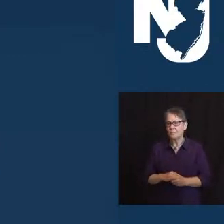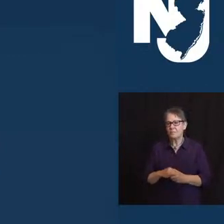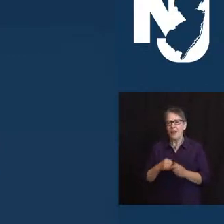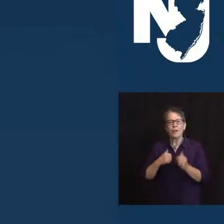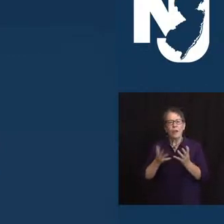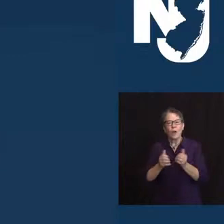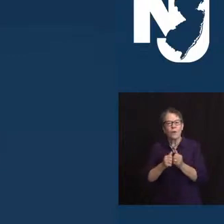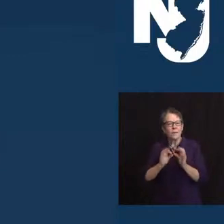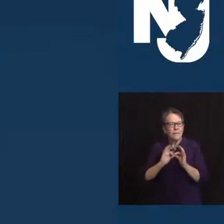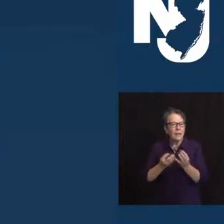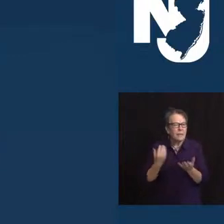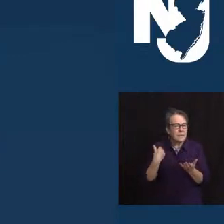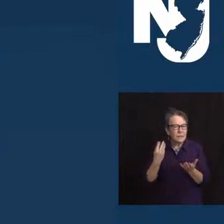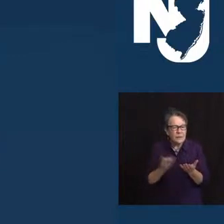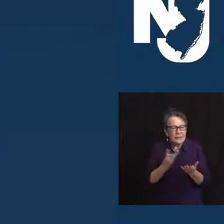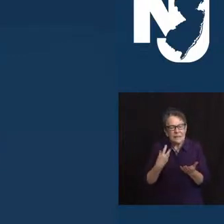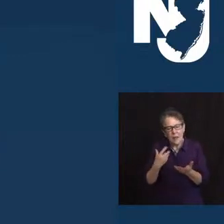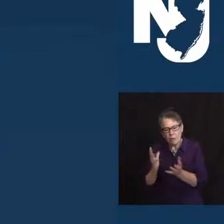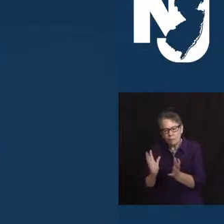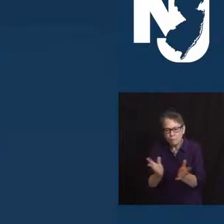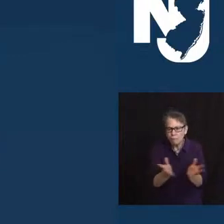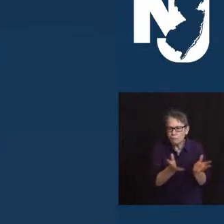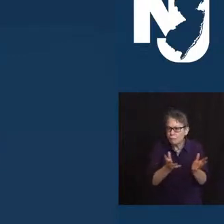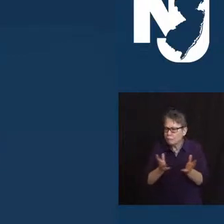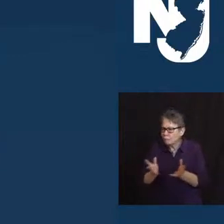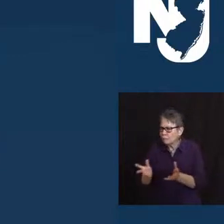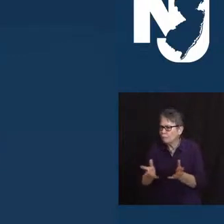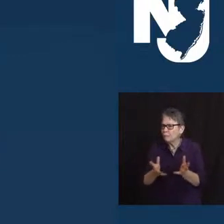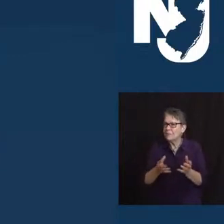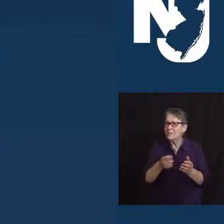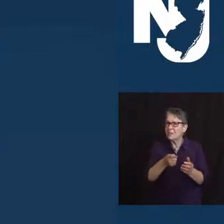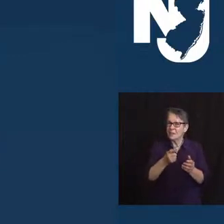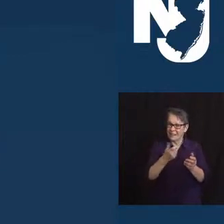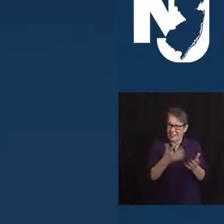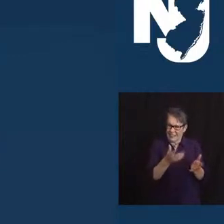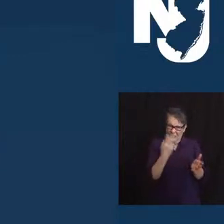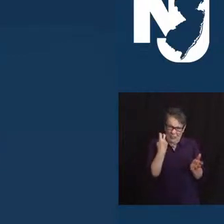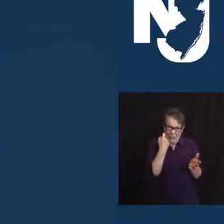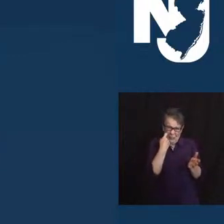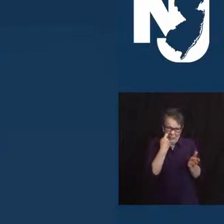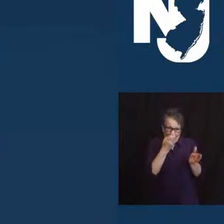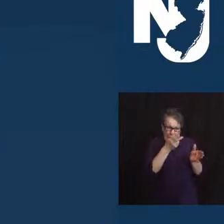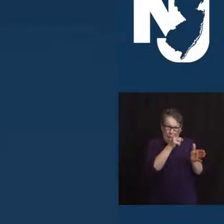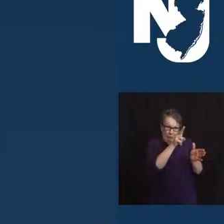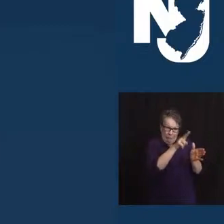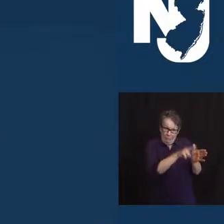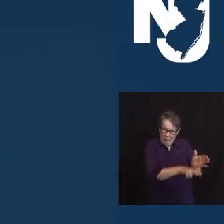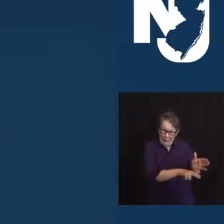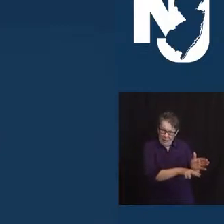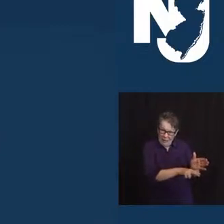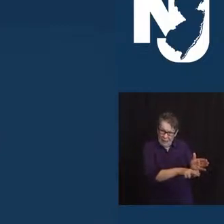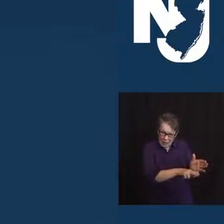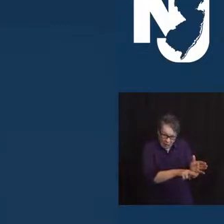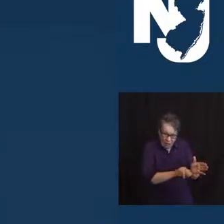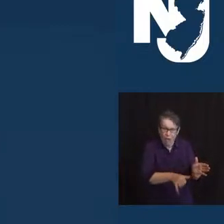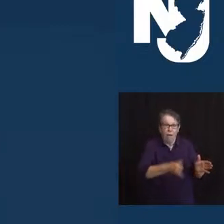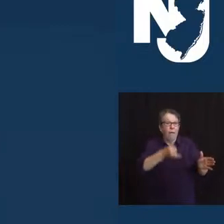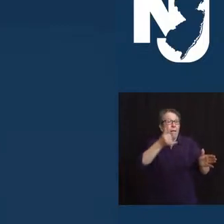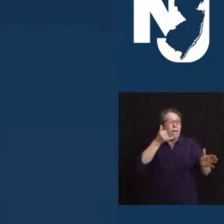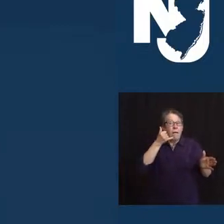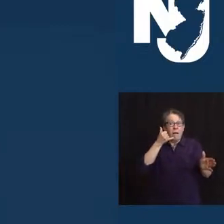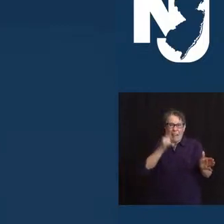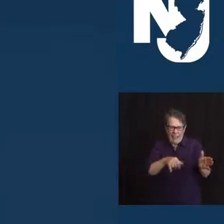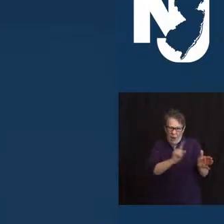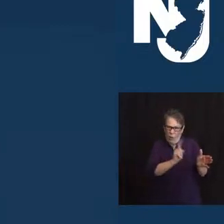They had just buried George, and they took the call from the mausoleum at the cemetery and insisted on staying on the line. So bless them and